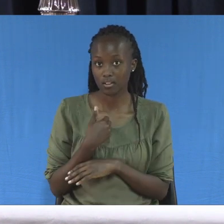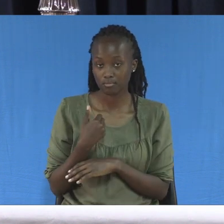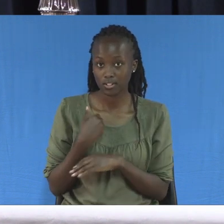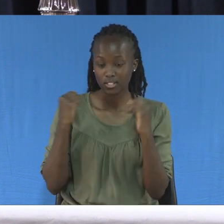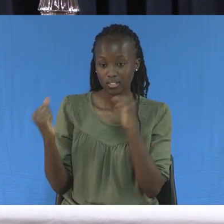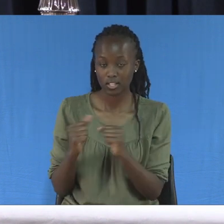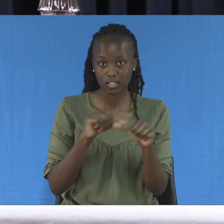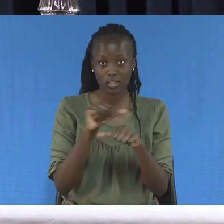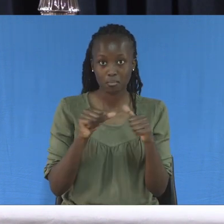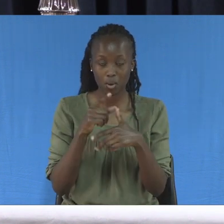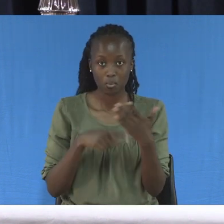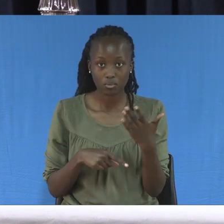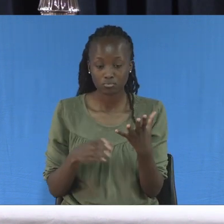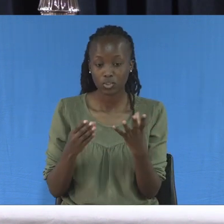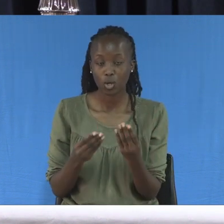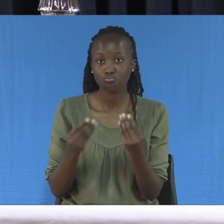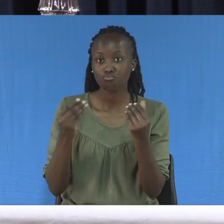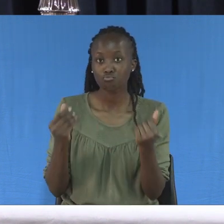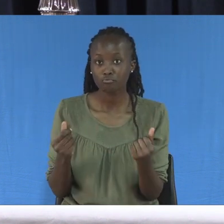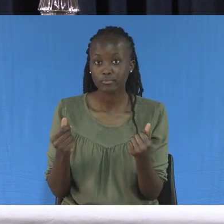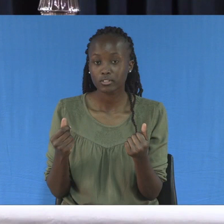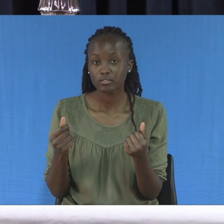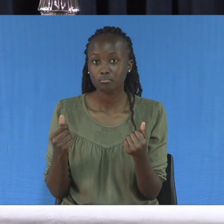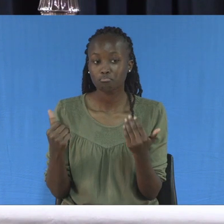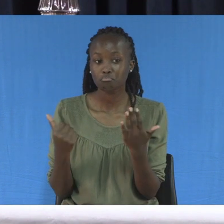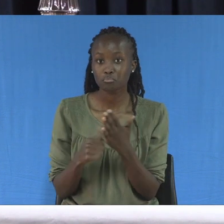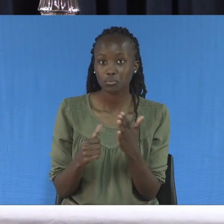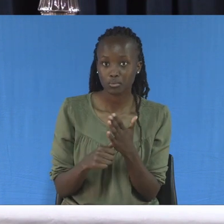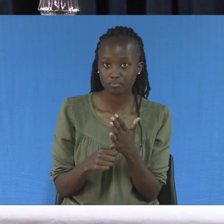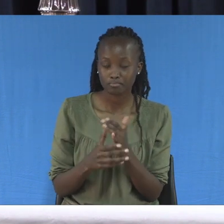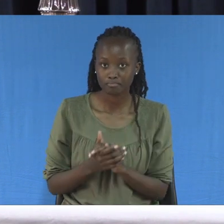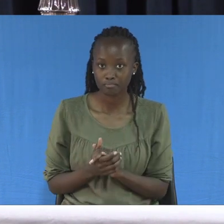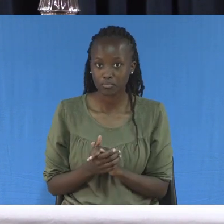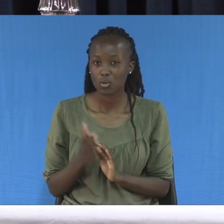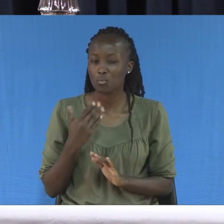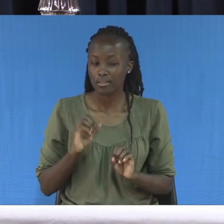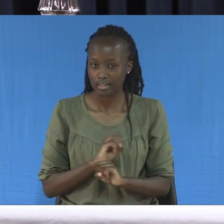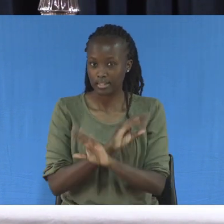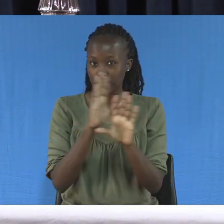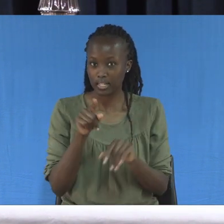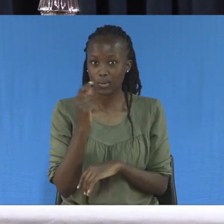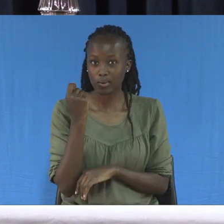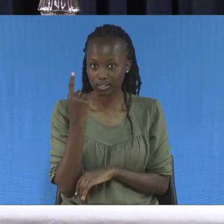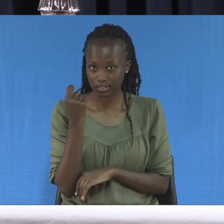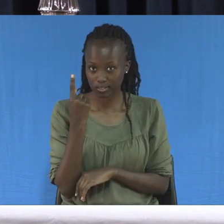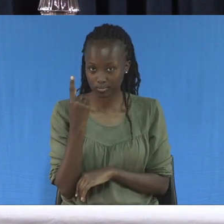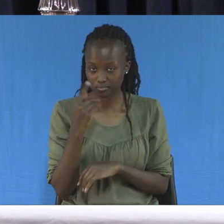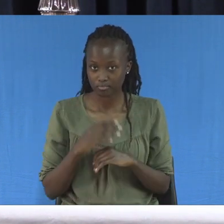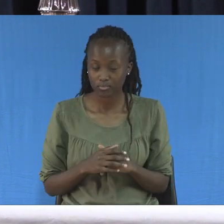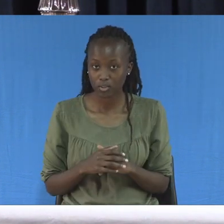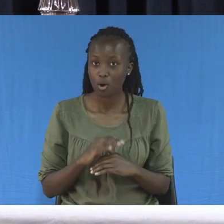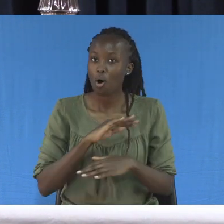handling misfortunes is concerned. Now, let's be clear on this.